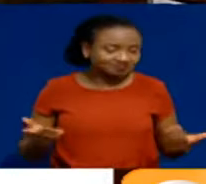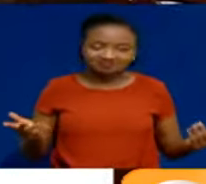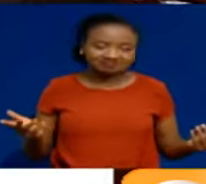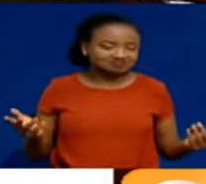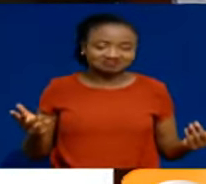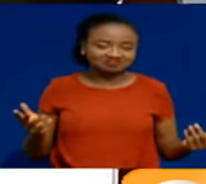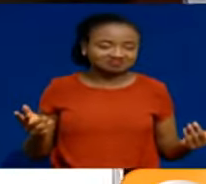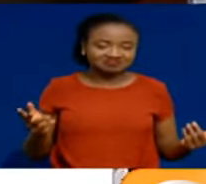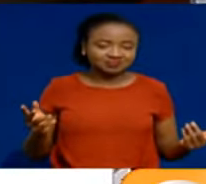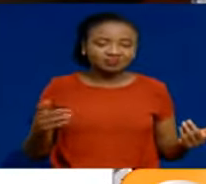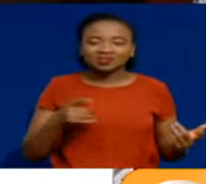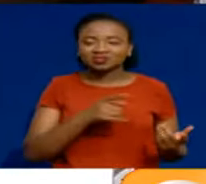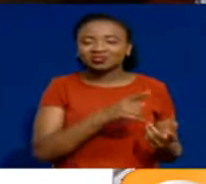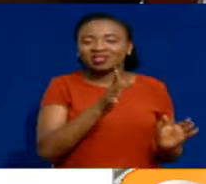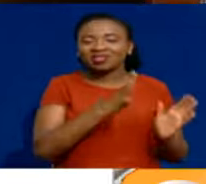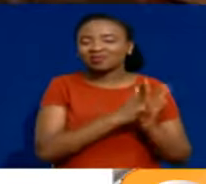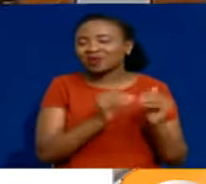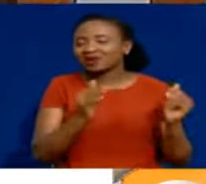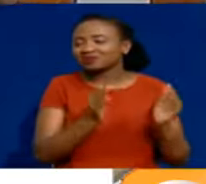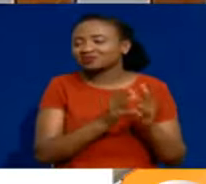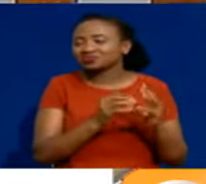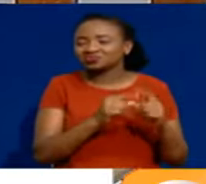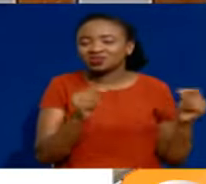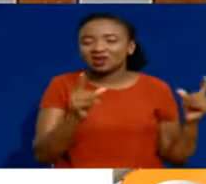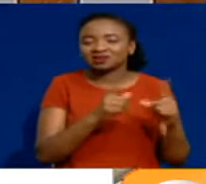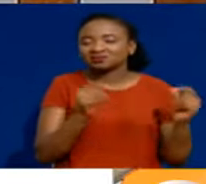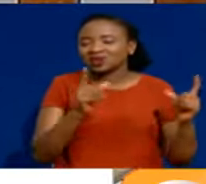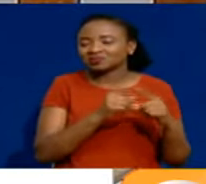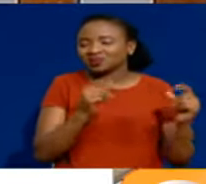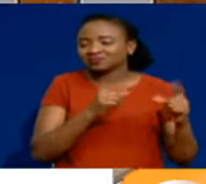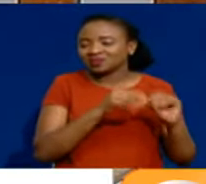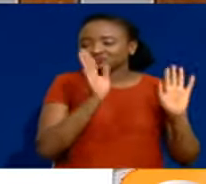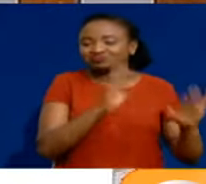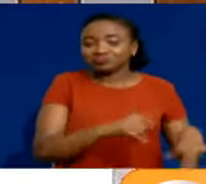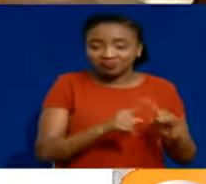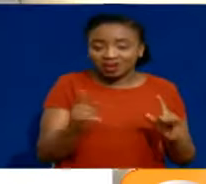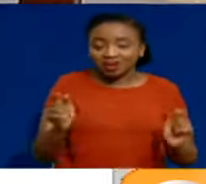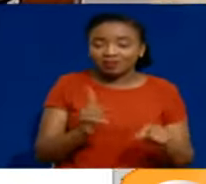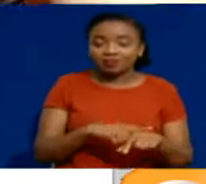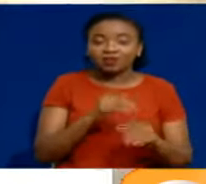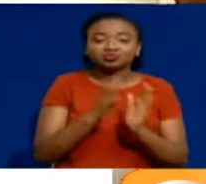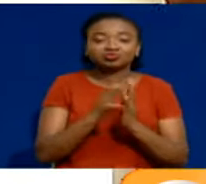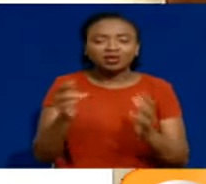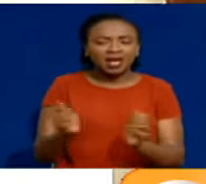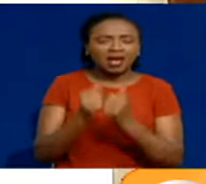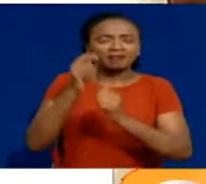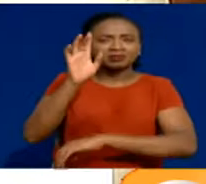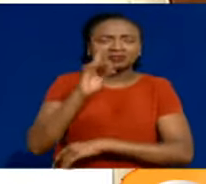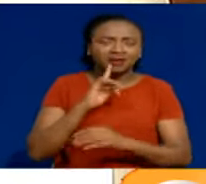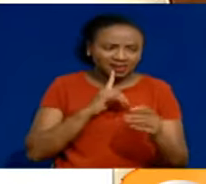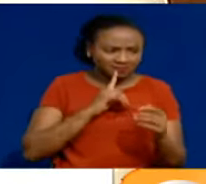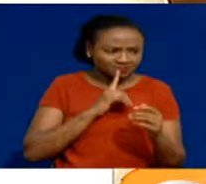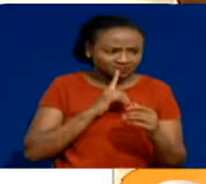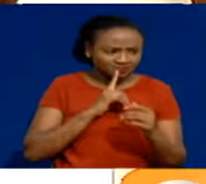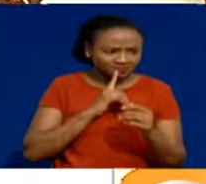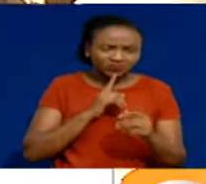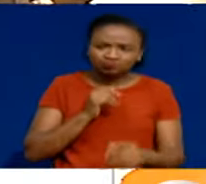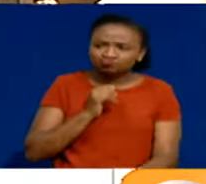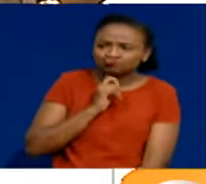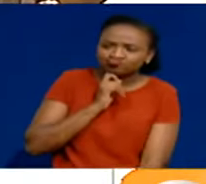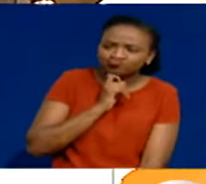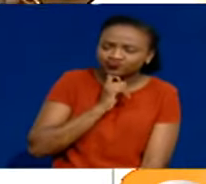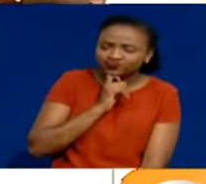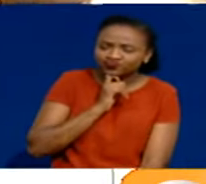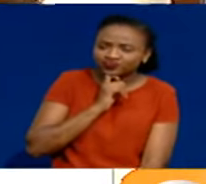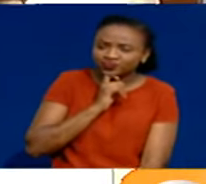Those are just slogans. When the reality dawns on us, we say, wait a minute, in whose